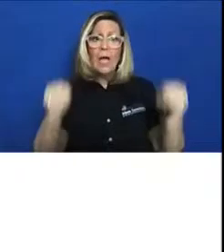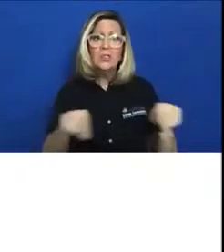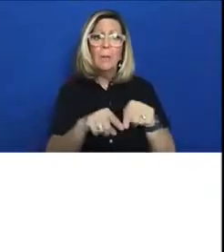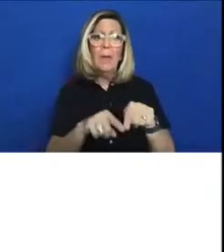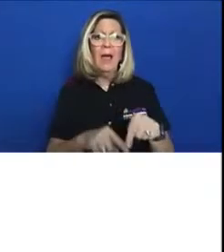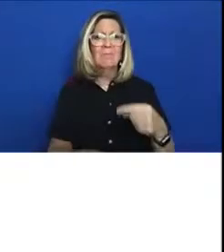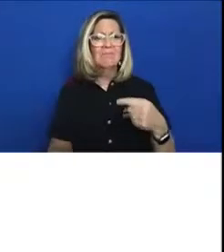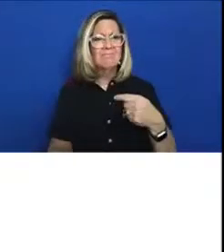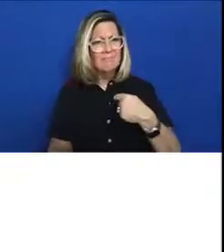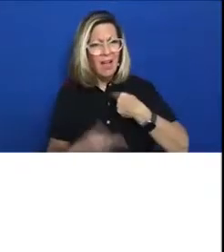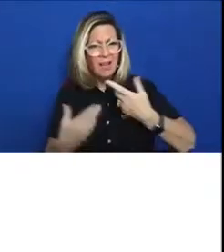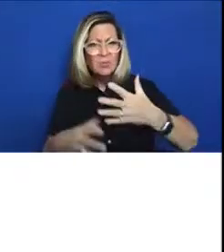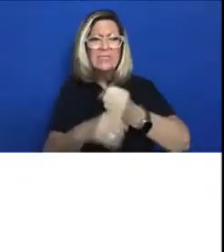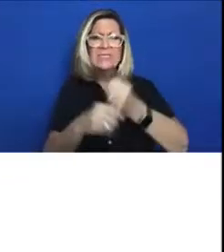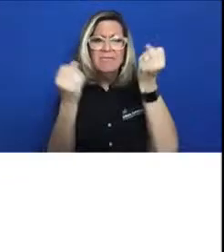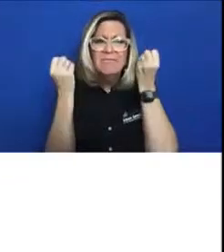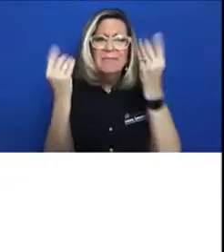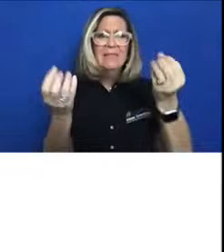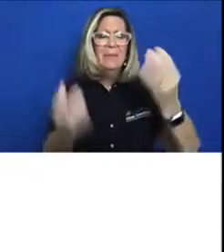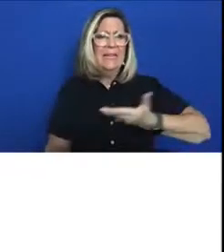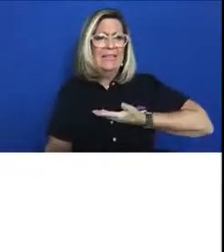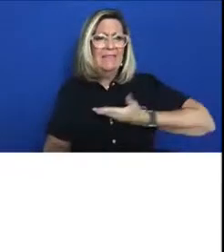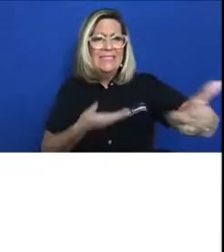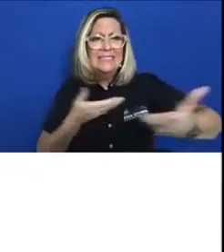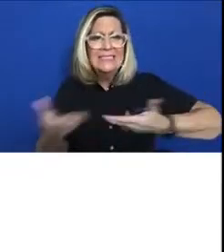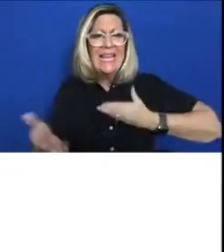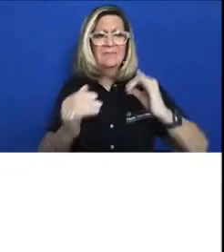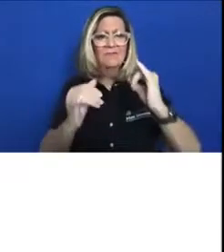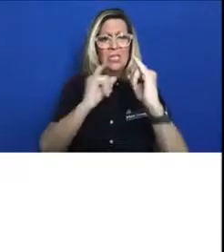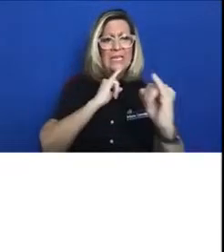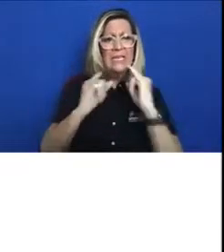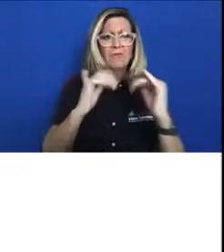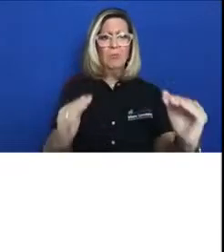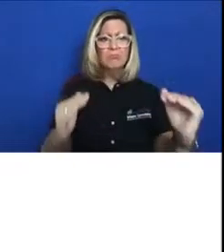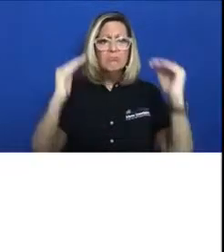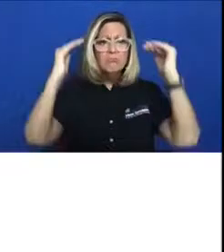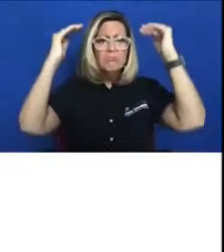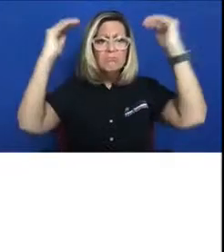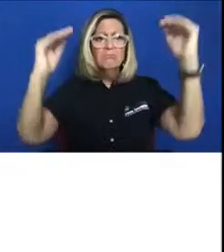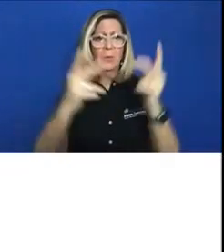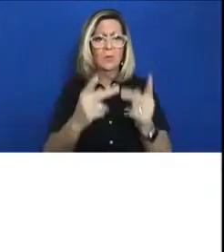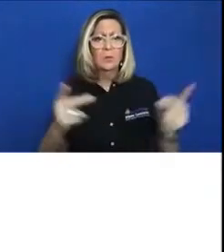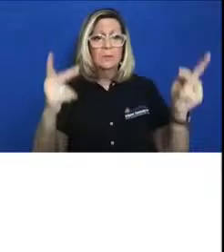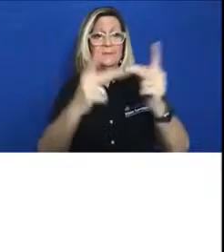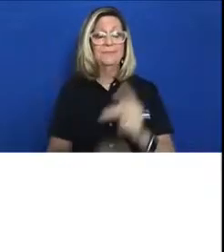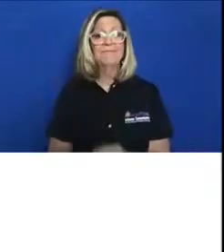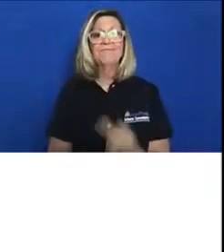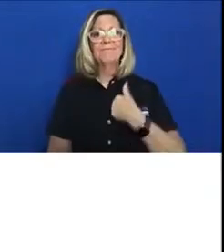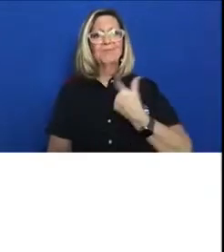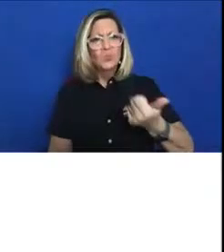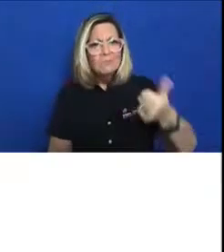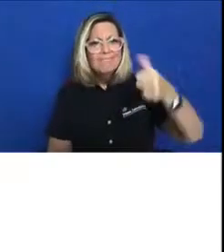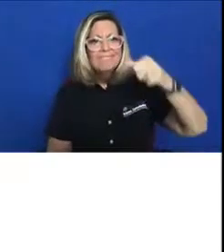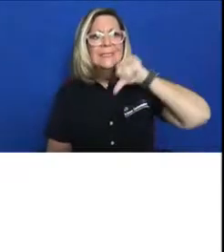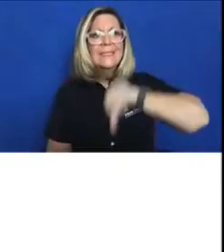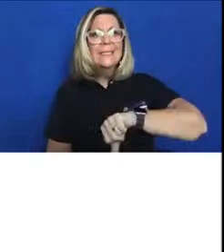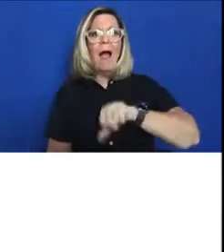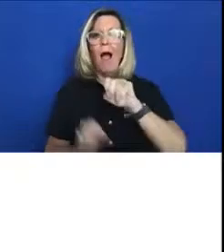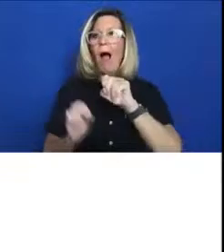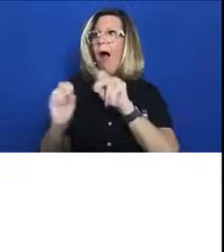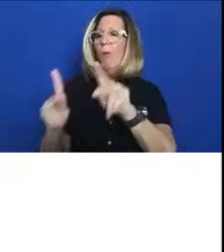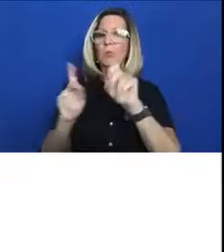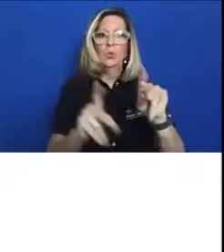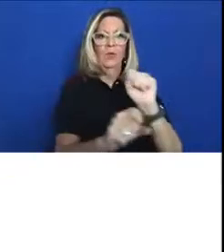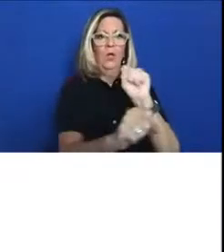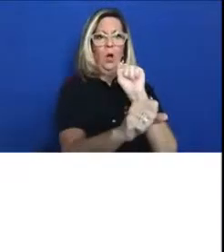With a stellar resume that received many invitations to interview for upper management level positions, I